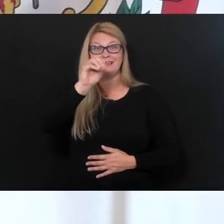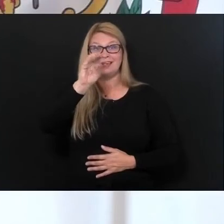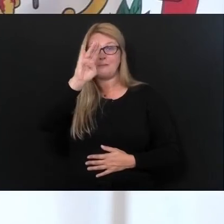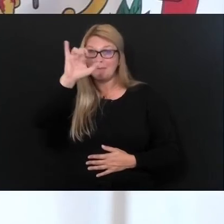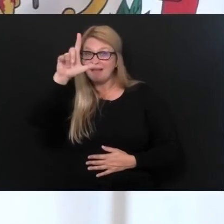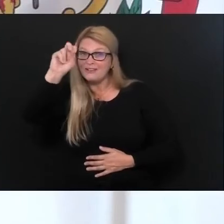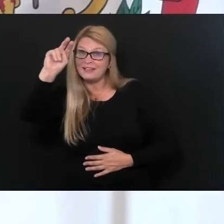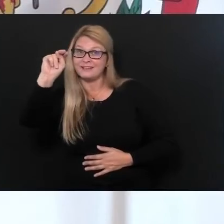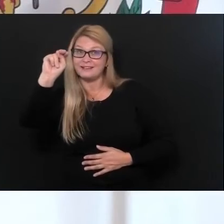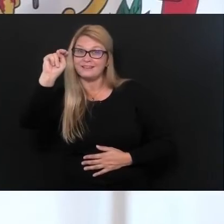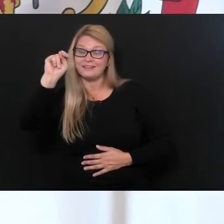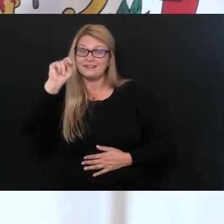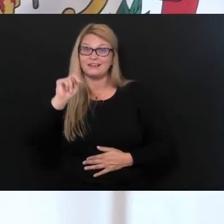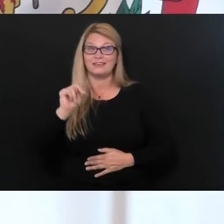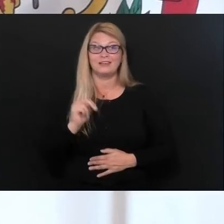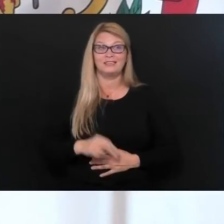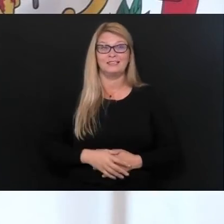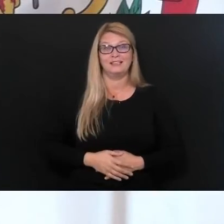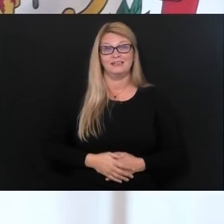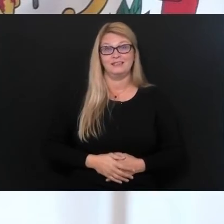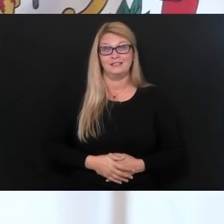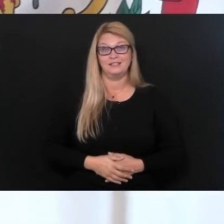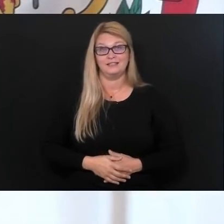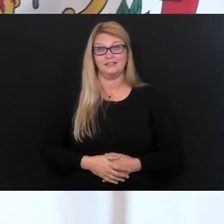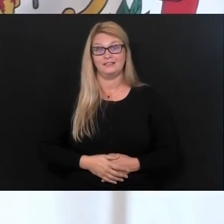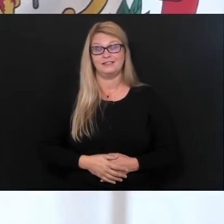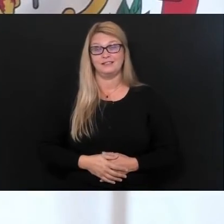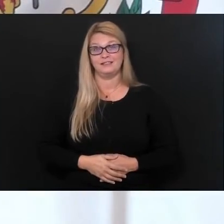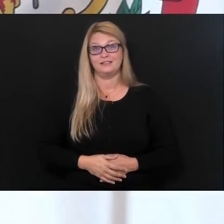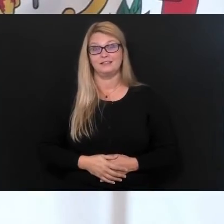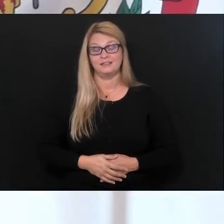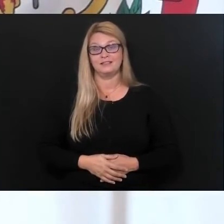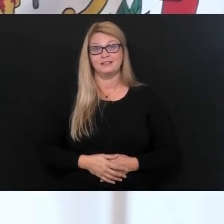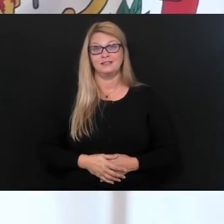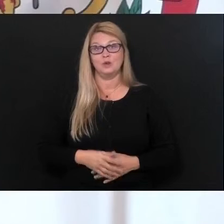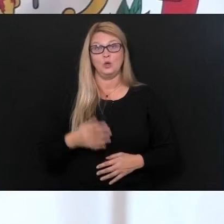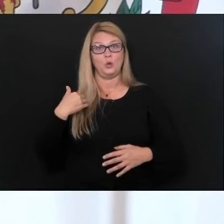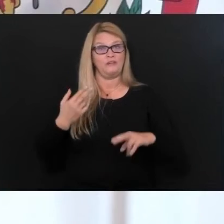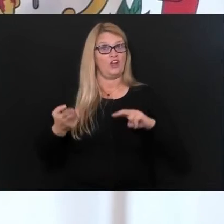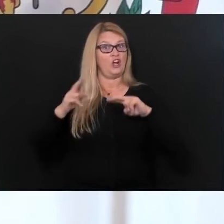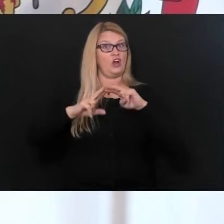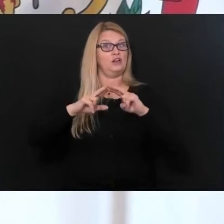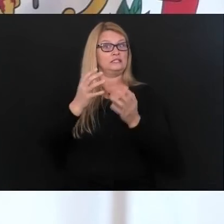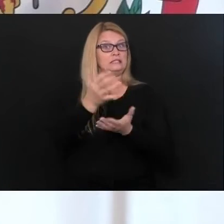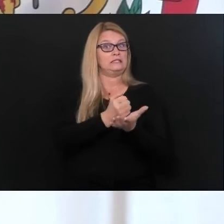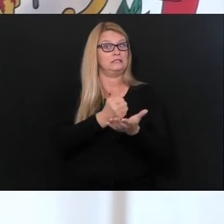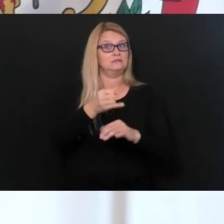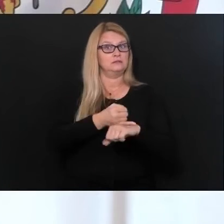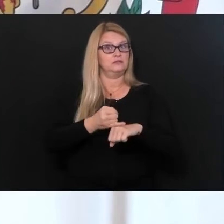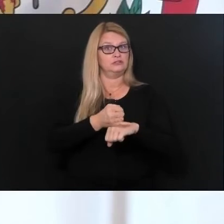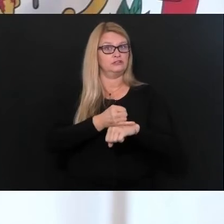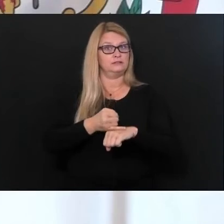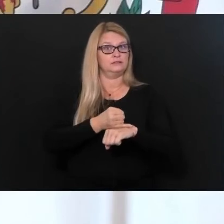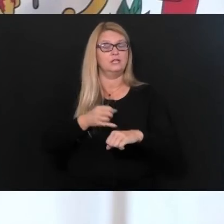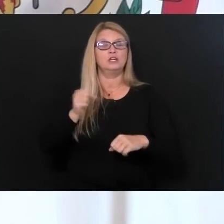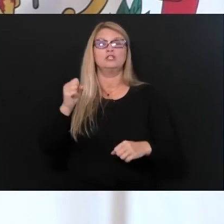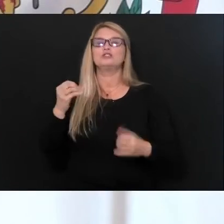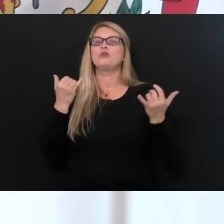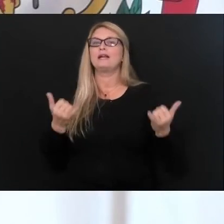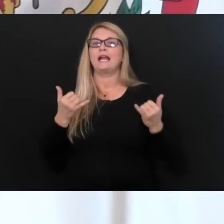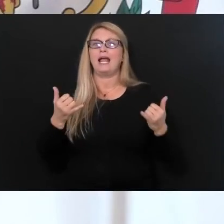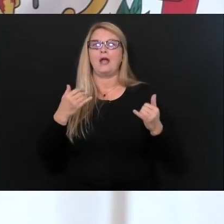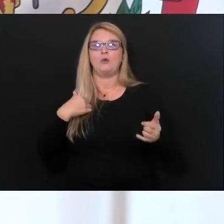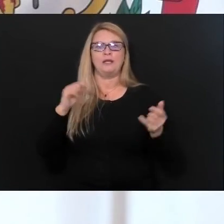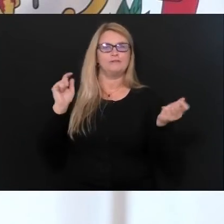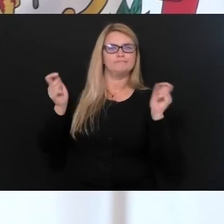252, because the 2 was really 2.5 million that we've earned in interest. From the standpoint of how we've maneuvered